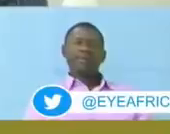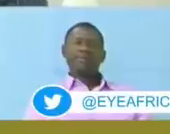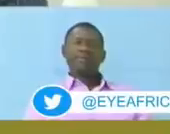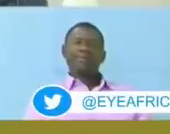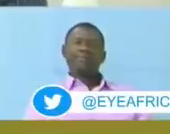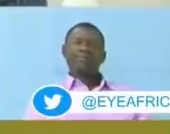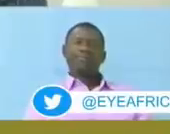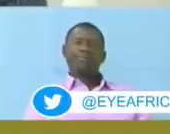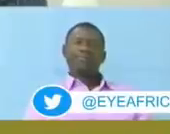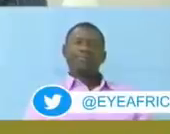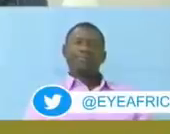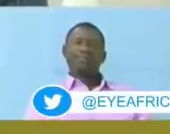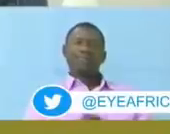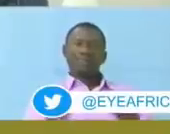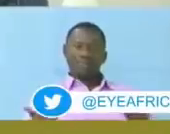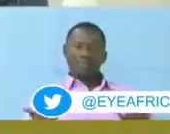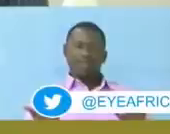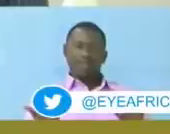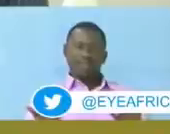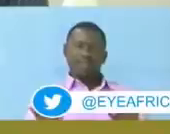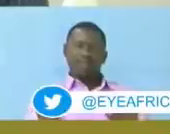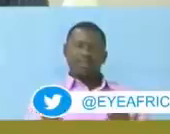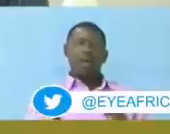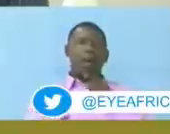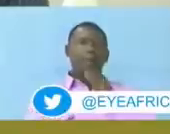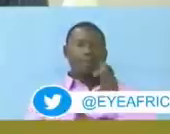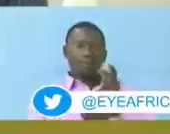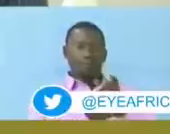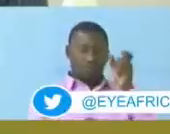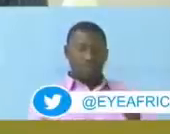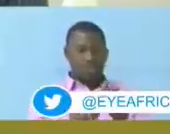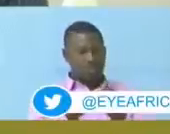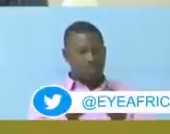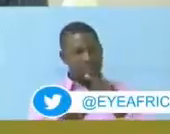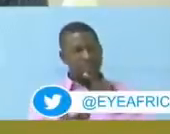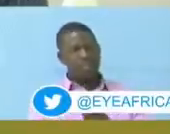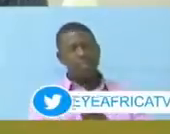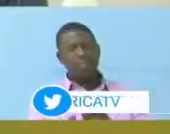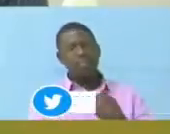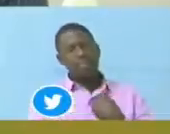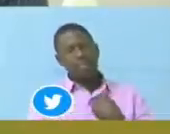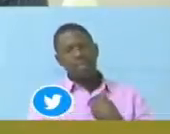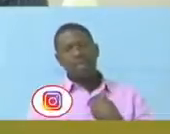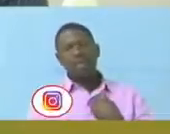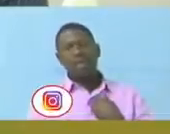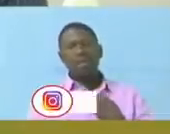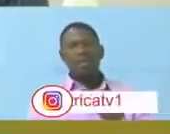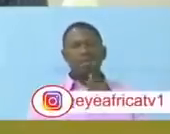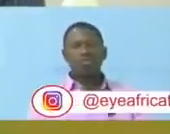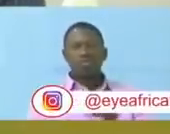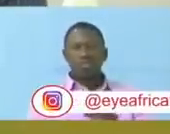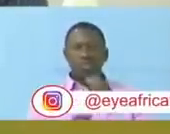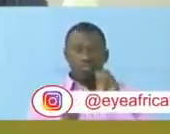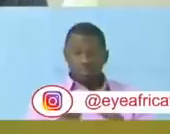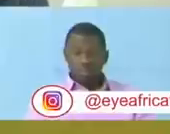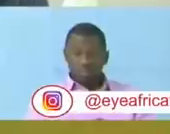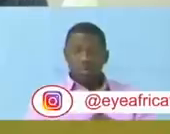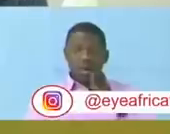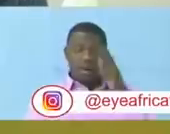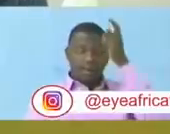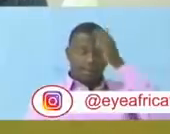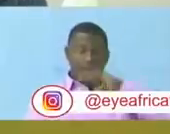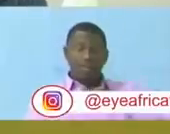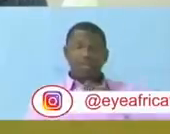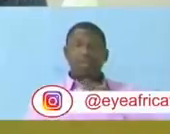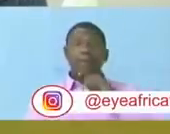Mr. Witness. Siedo afanye. Should a police complaint against a fellow policeman be a matter that should